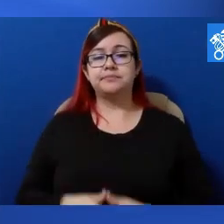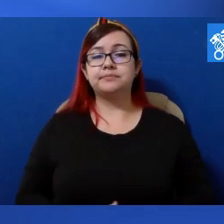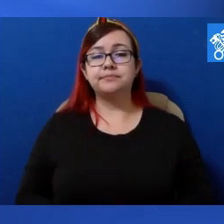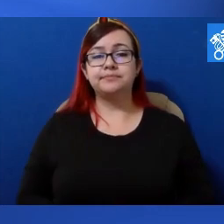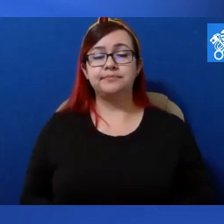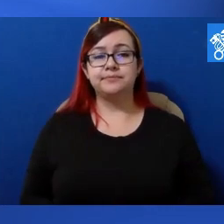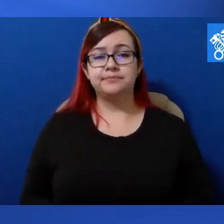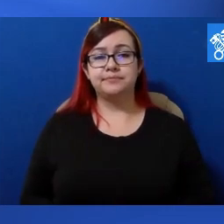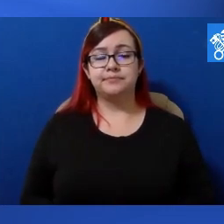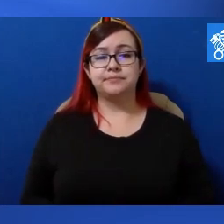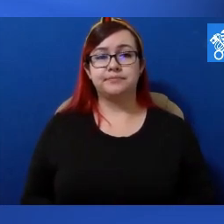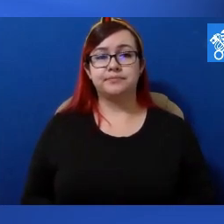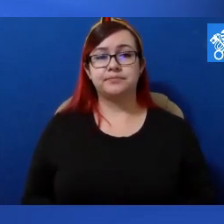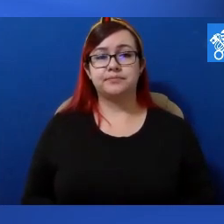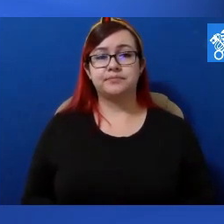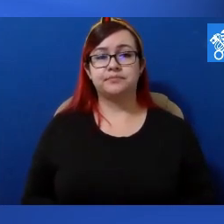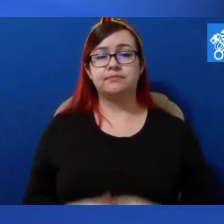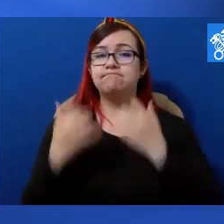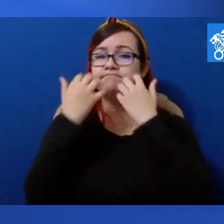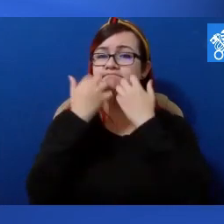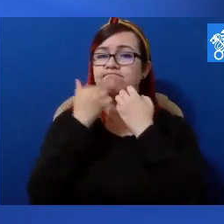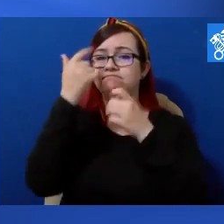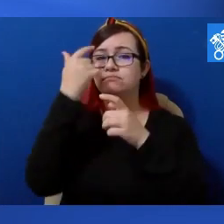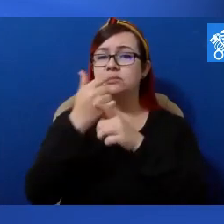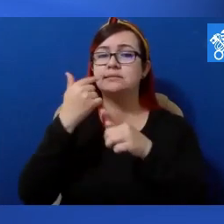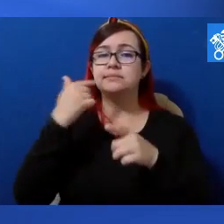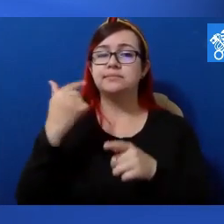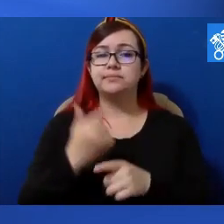Father's catechesis at the beginning of the audience.